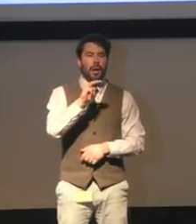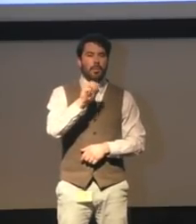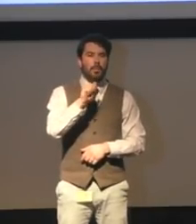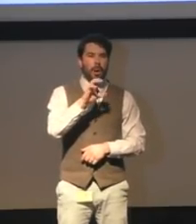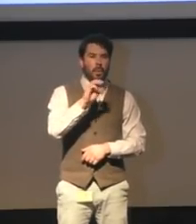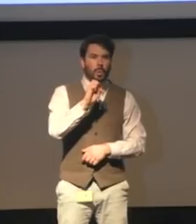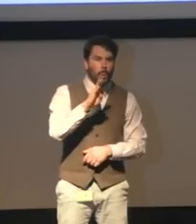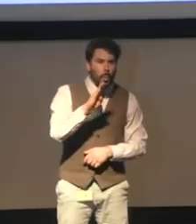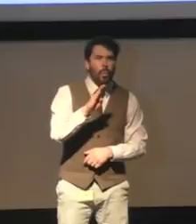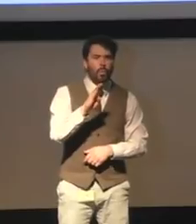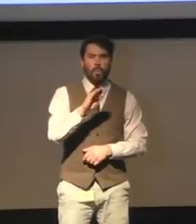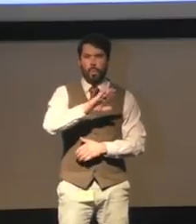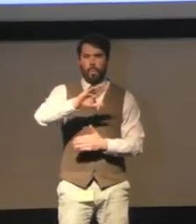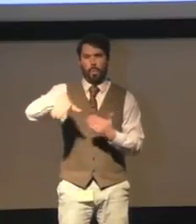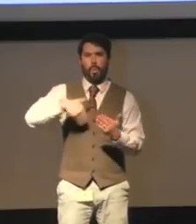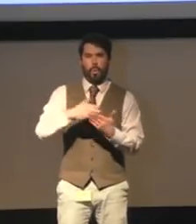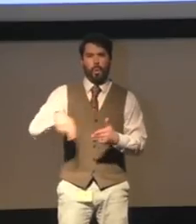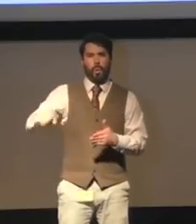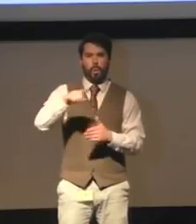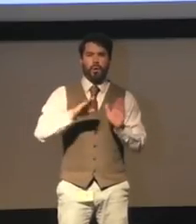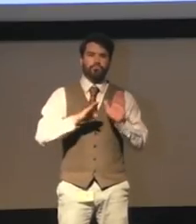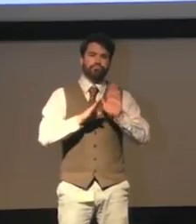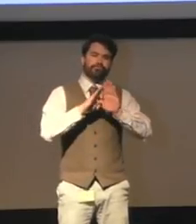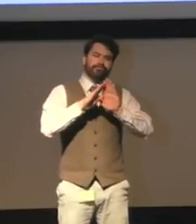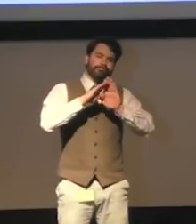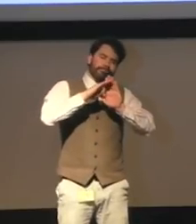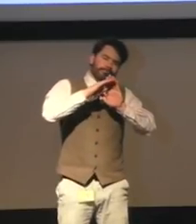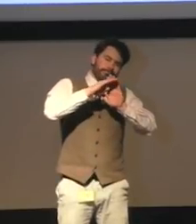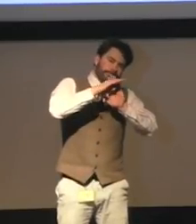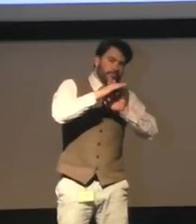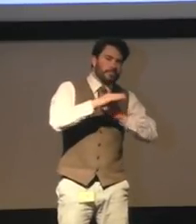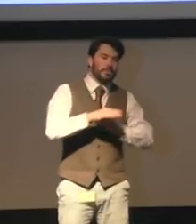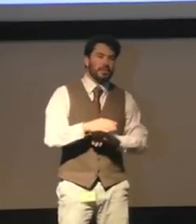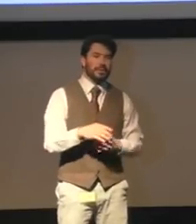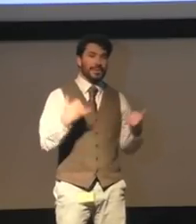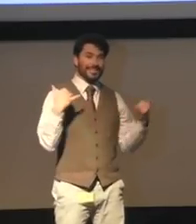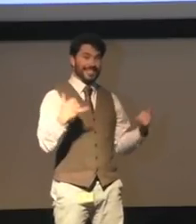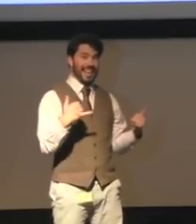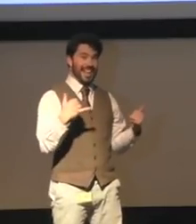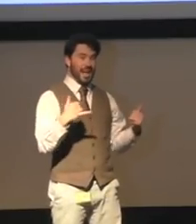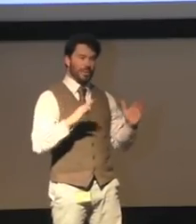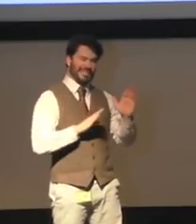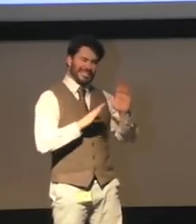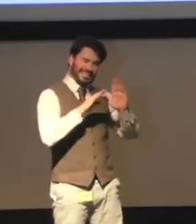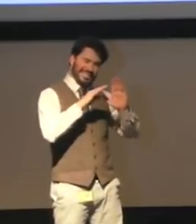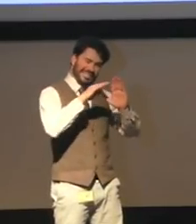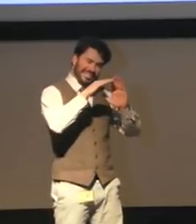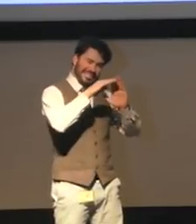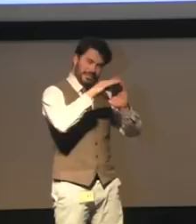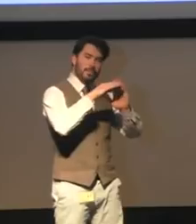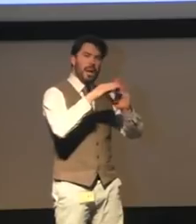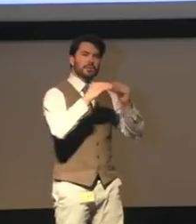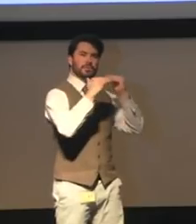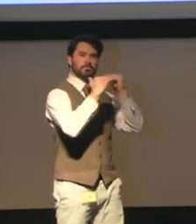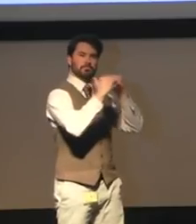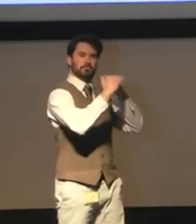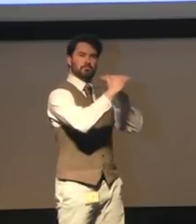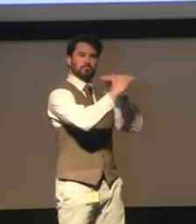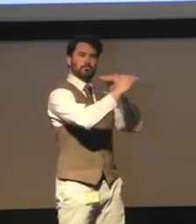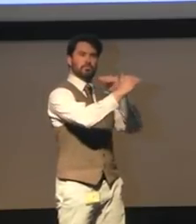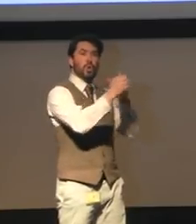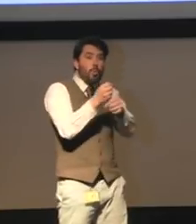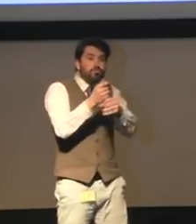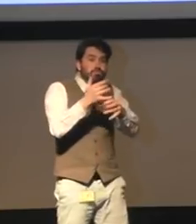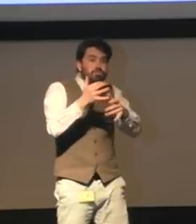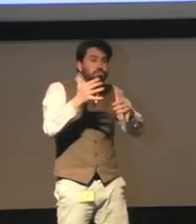here. So I think this is where we are. We're on the plateau, and I think we're going to be on the plateau for some period